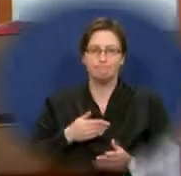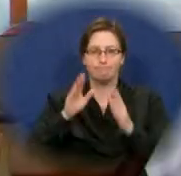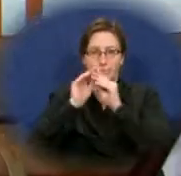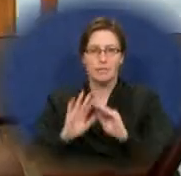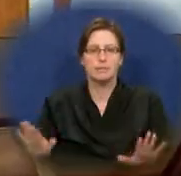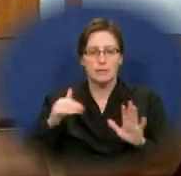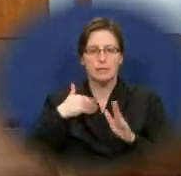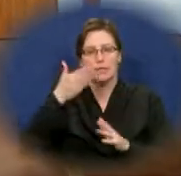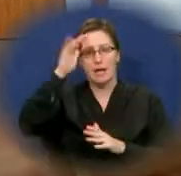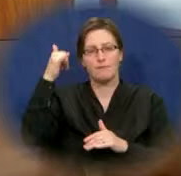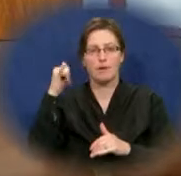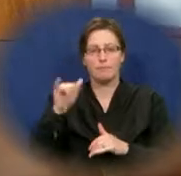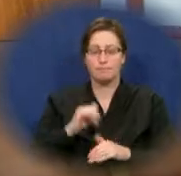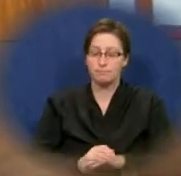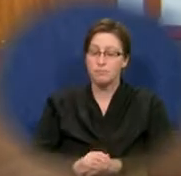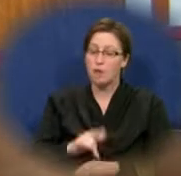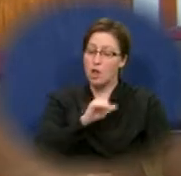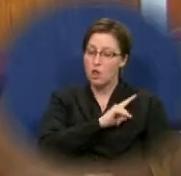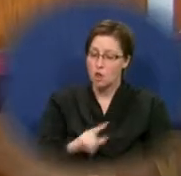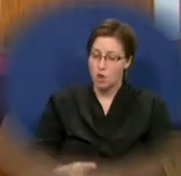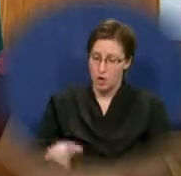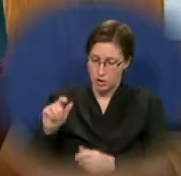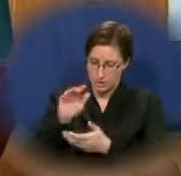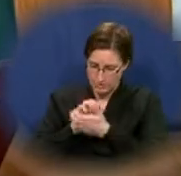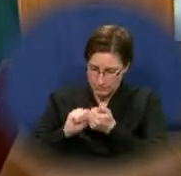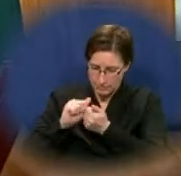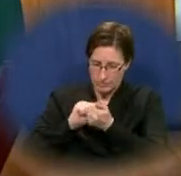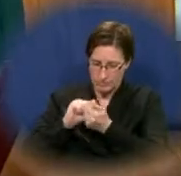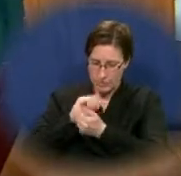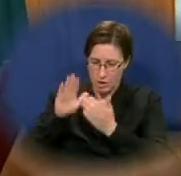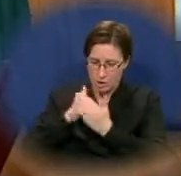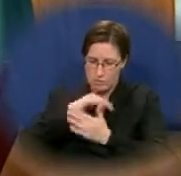Lord, wash away my iniquities and cleanse me from my sins.